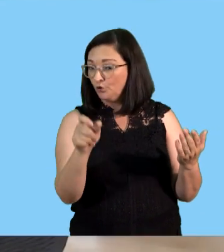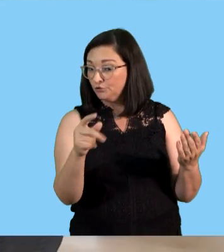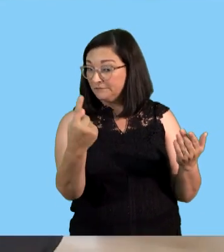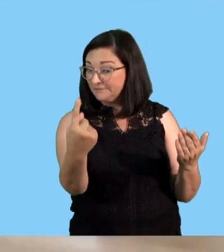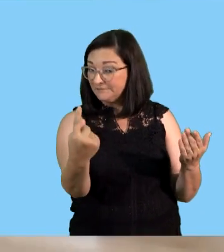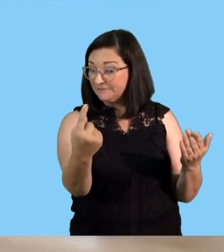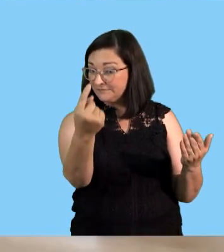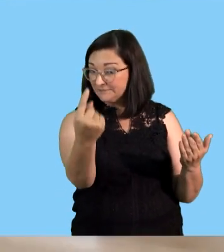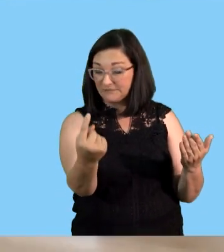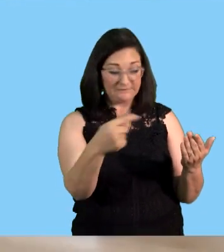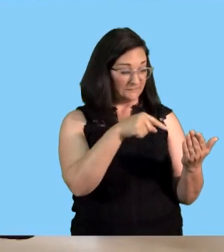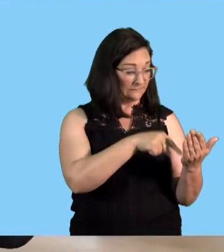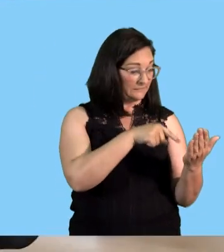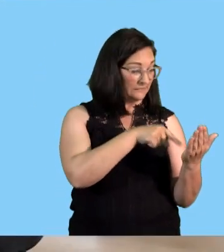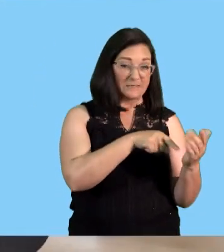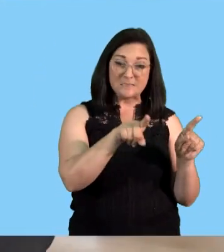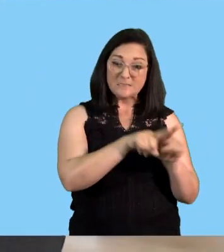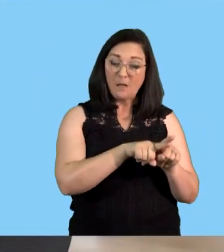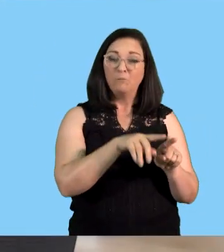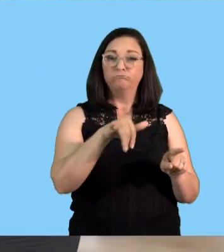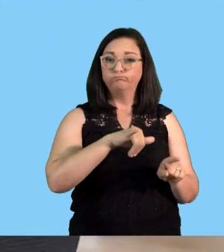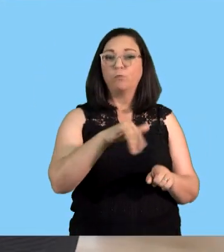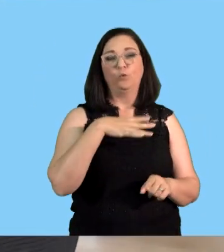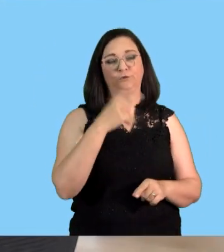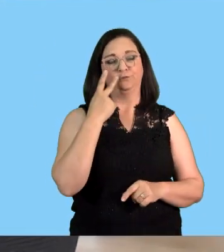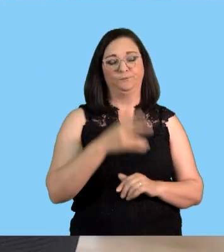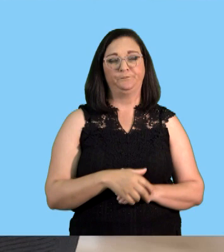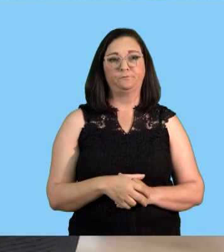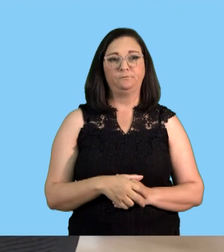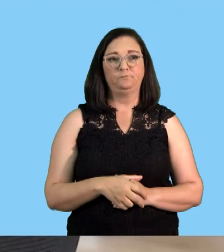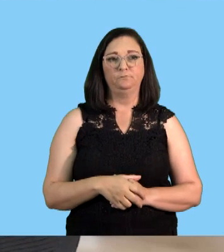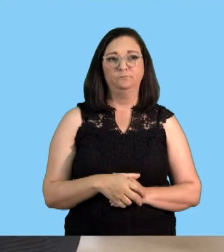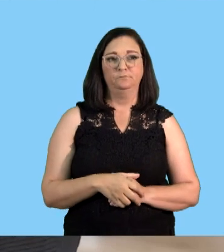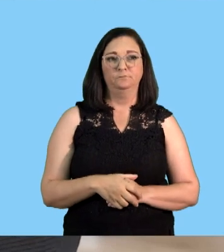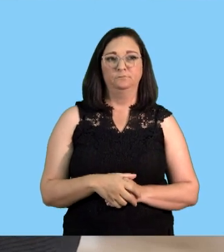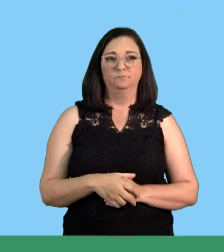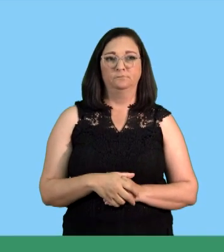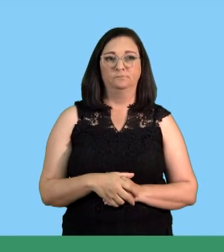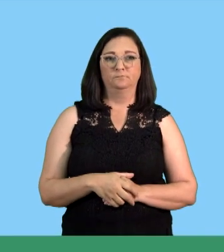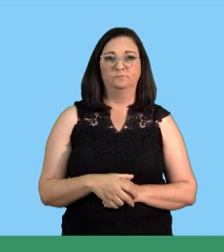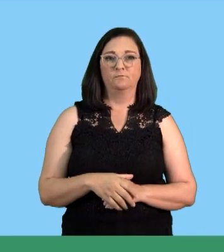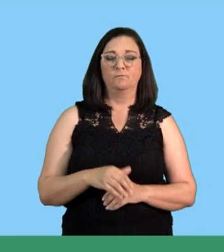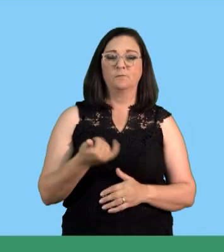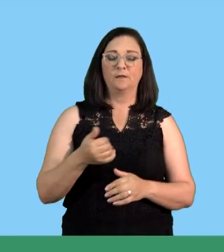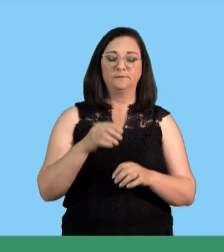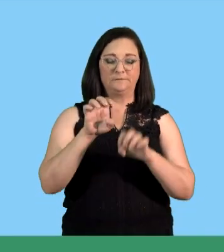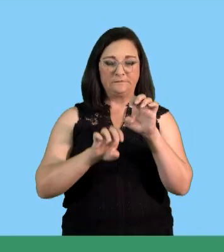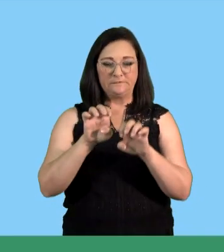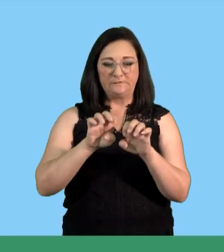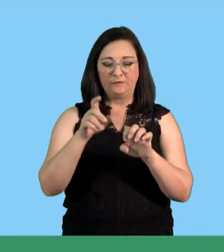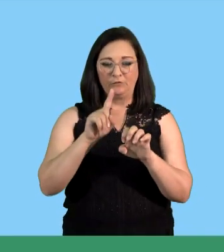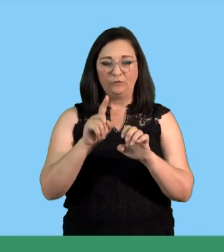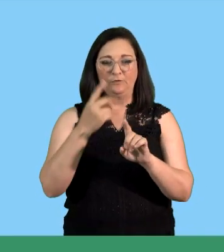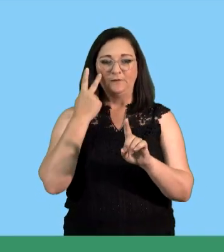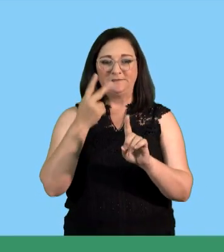on the CV is the same person that we are seeing here in person. Right. Evaluate the skills and